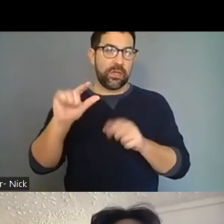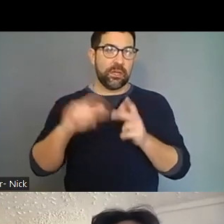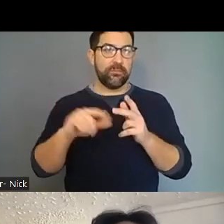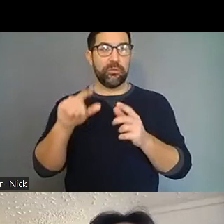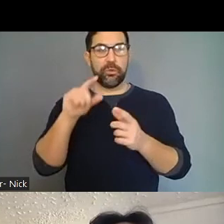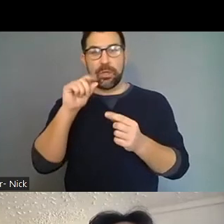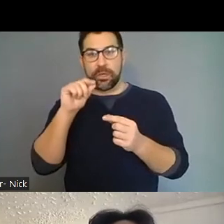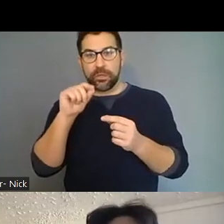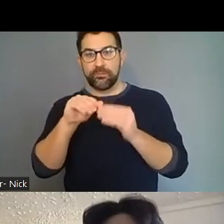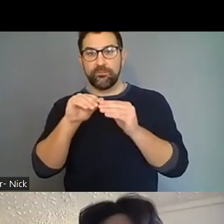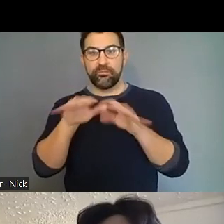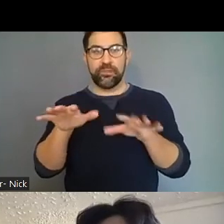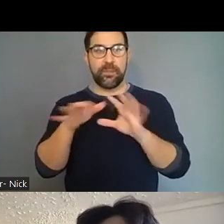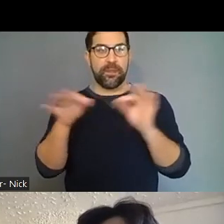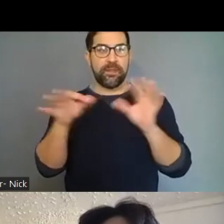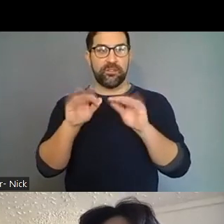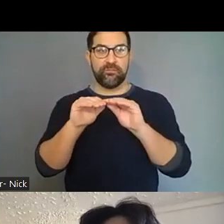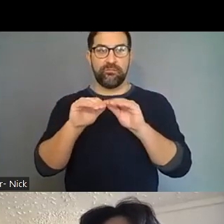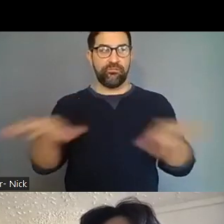just put out the message there.